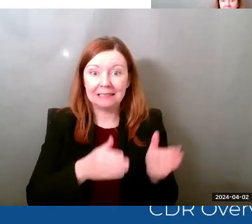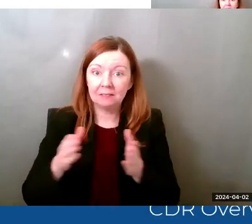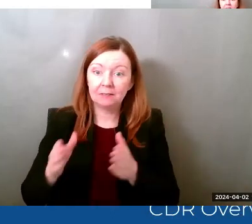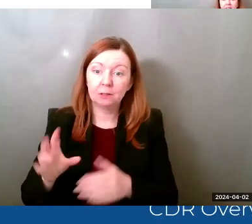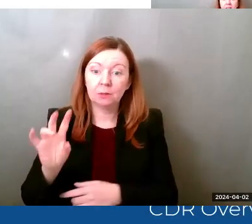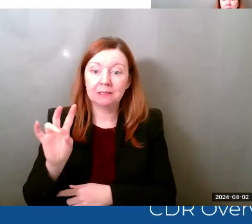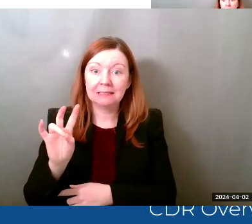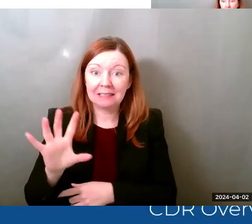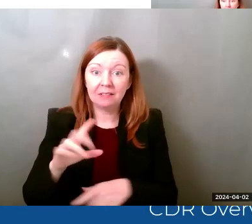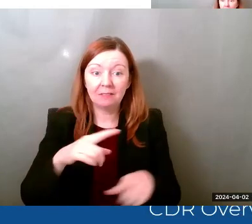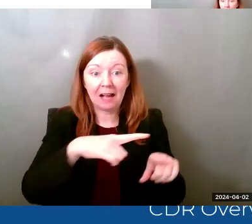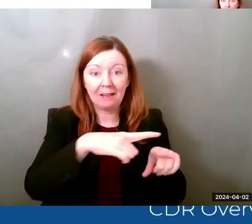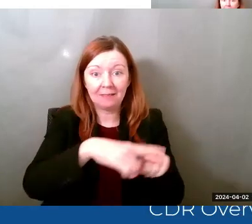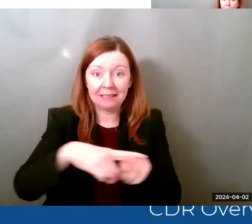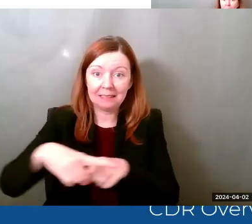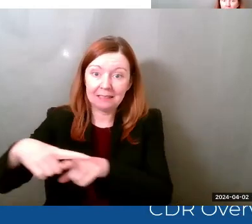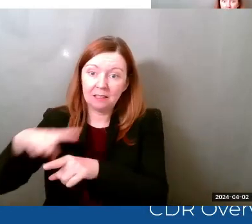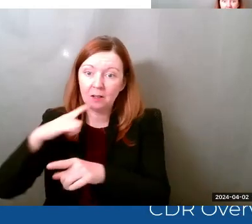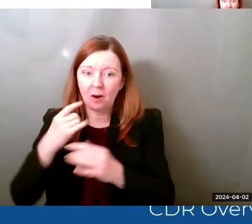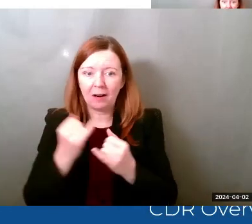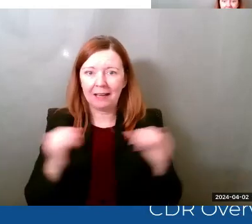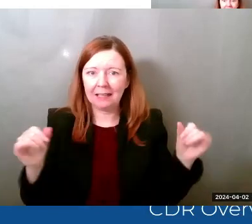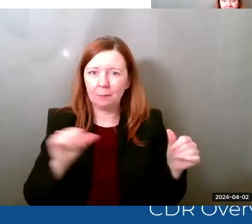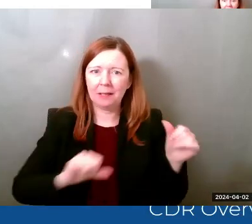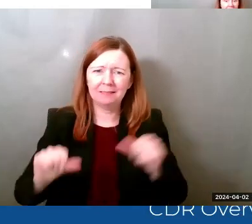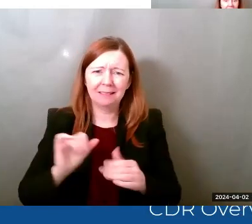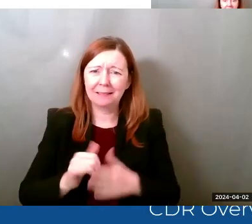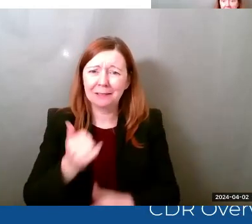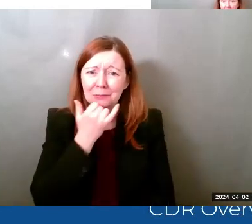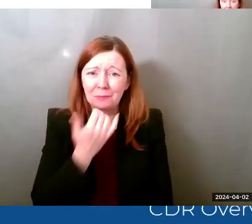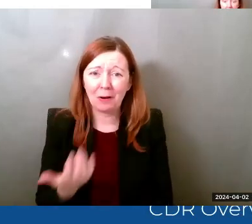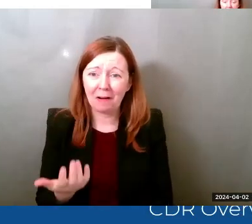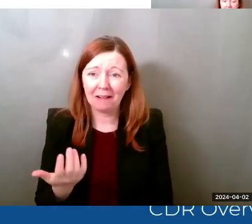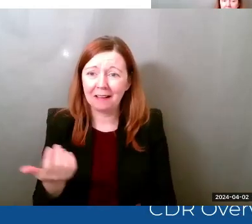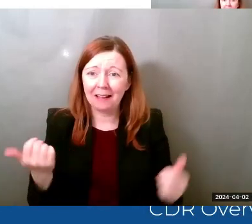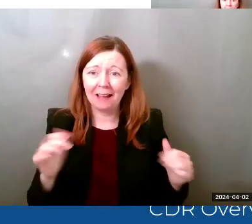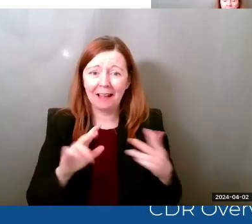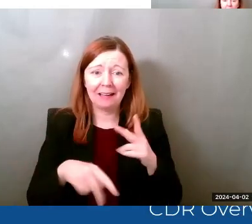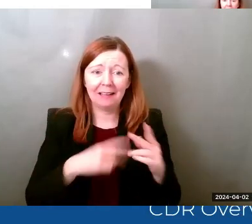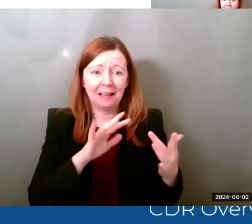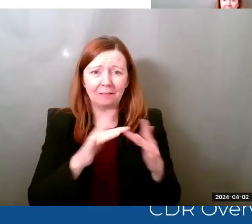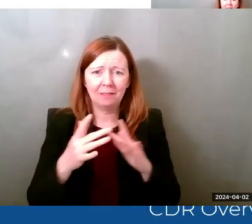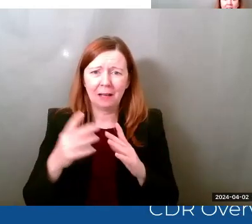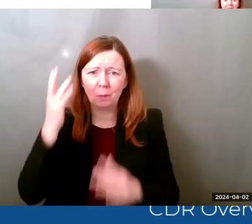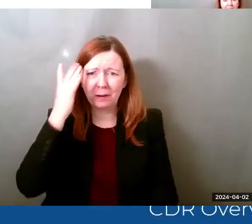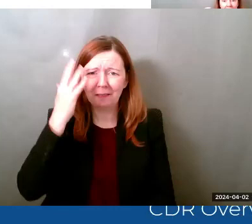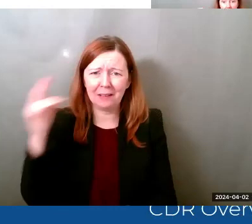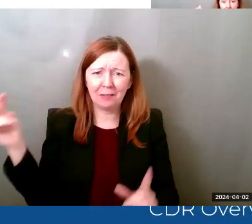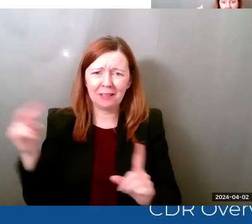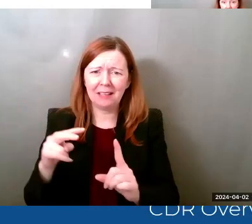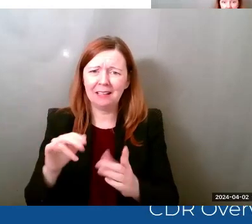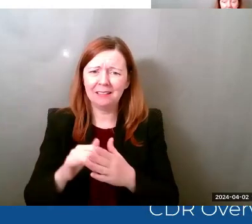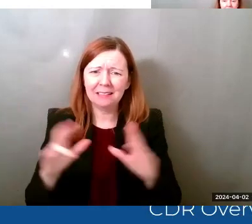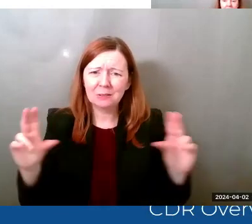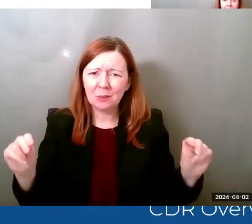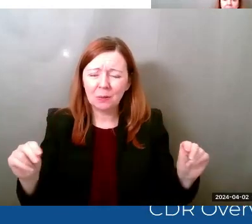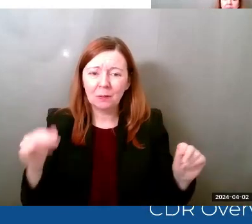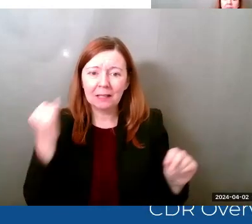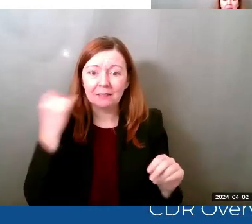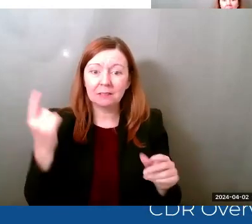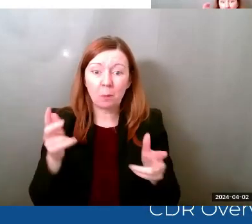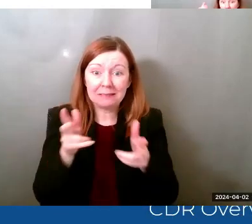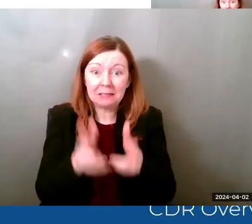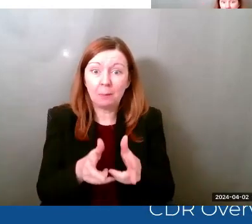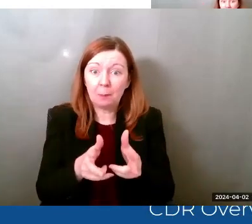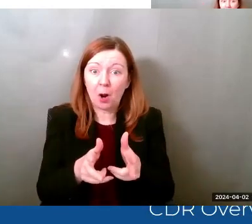75 intersections are independent of each other, which is just wrong from any kind of network theory. No, if somebody double parks the